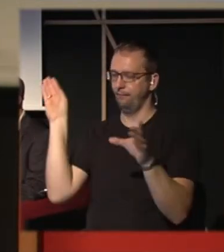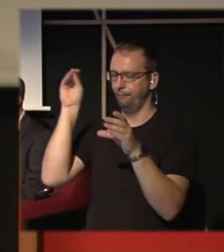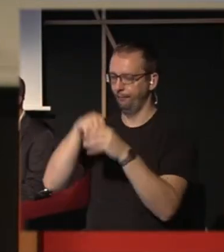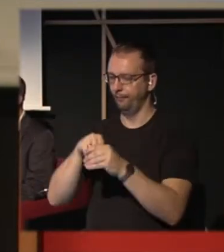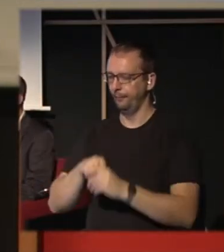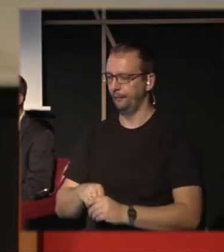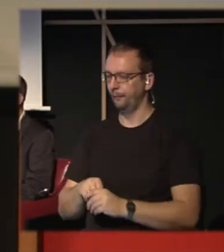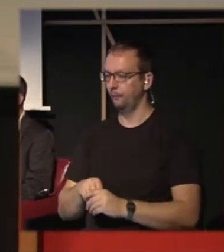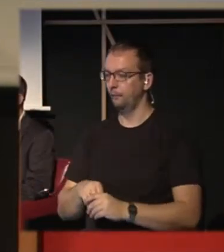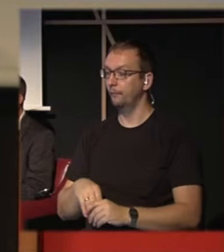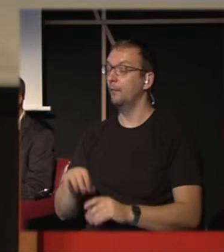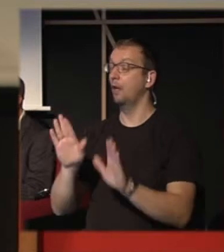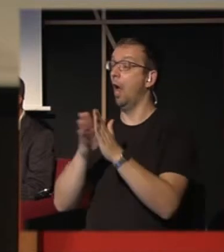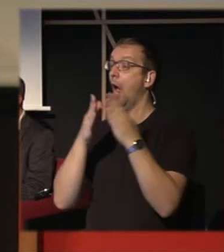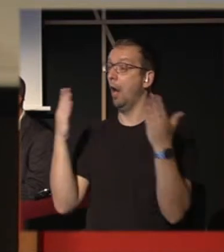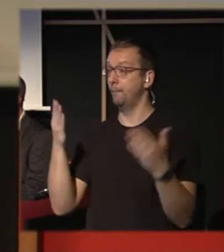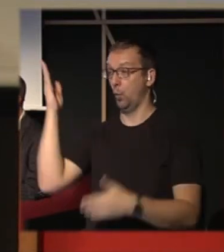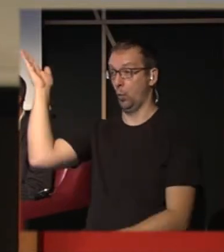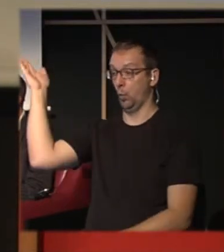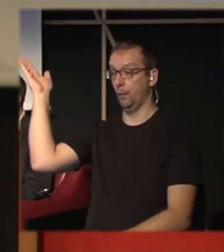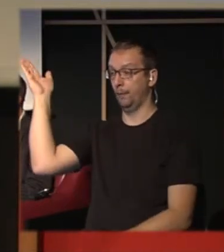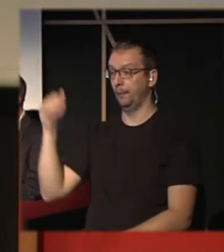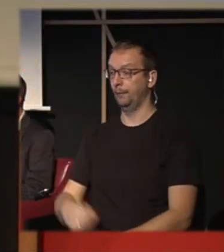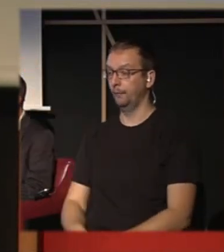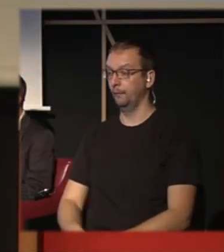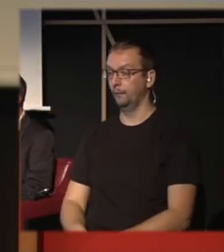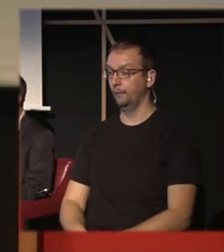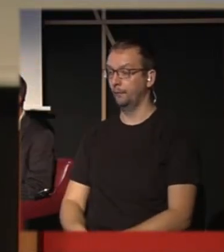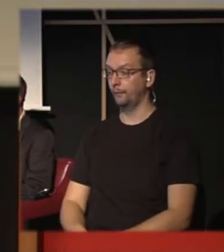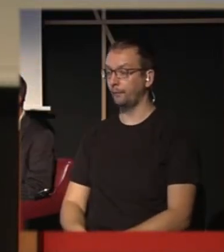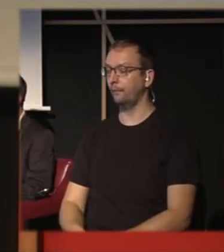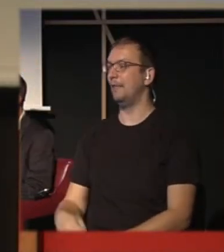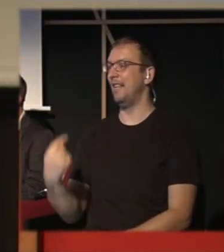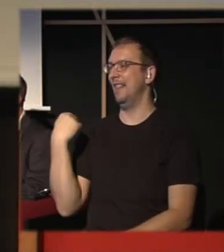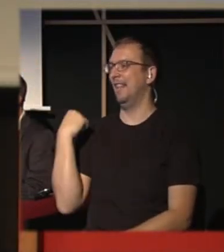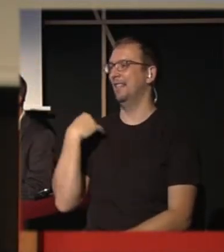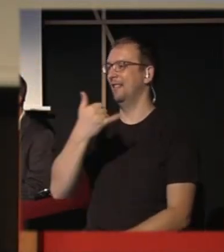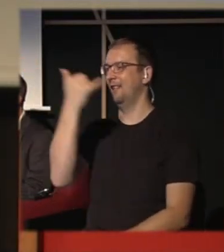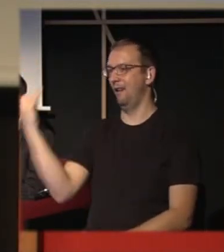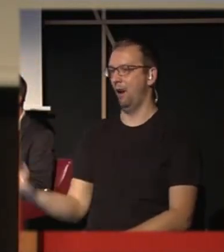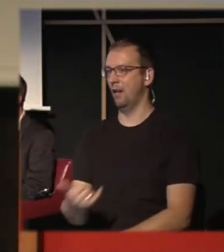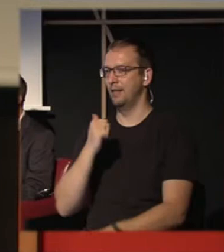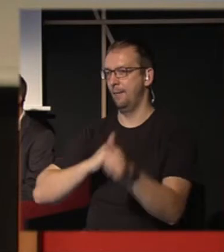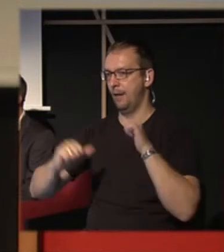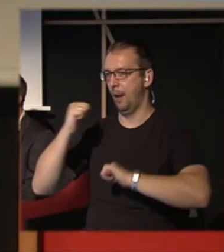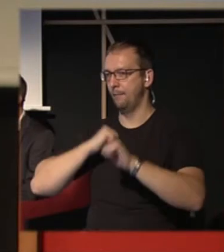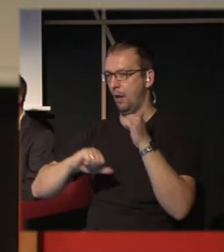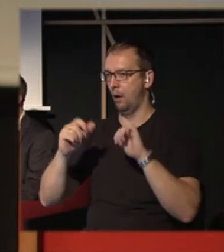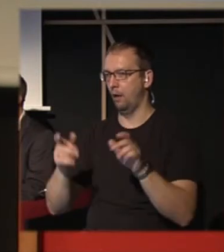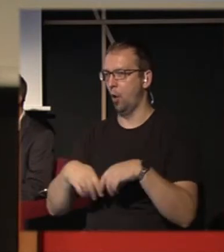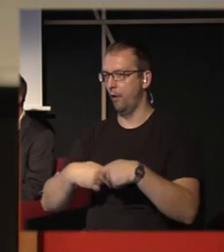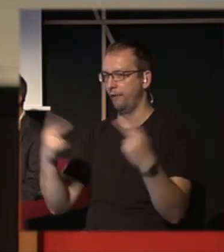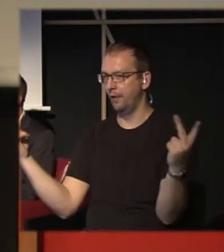last September 2017, which with hard copies distributed to all 55 member associations and their